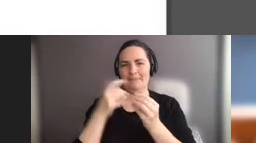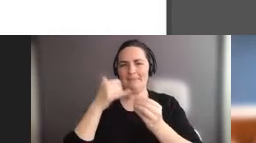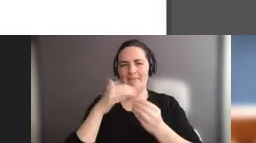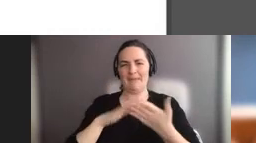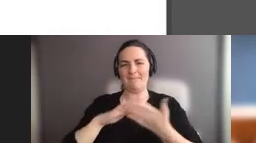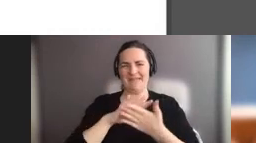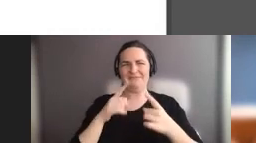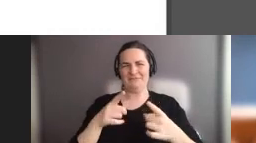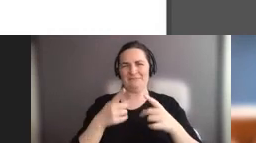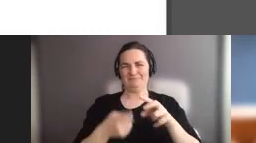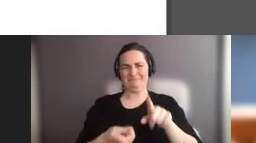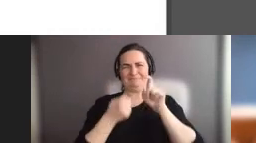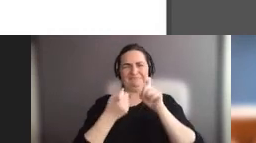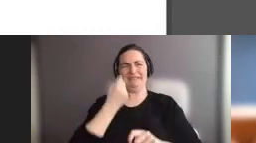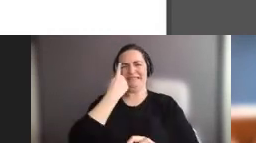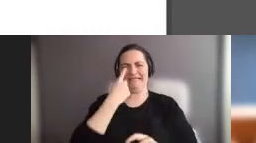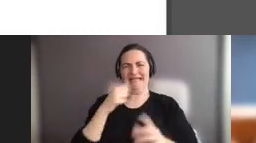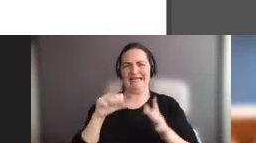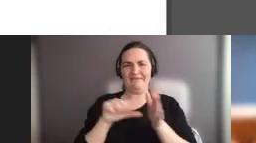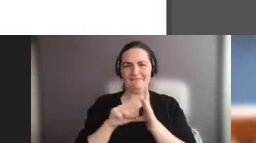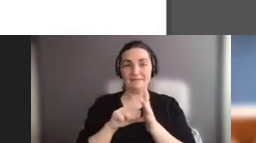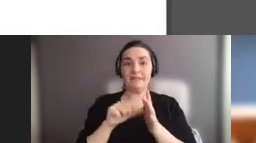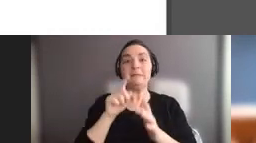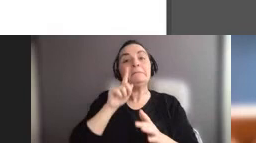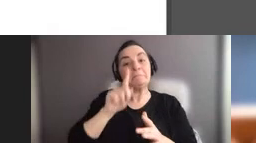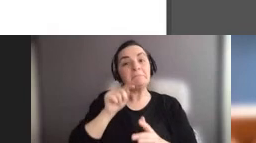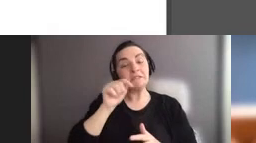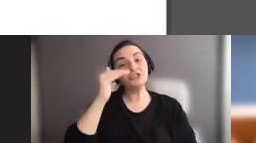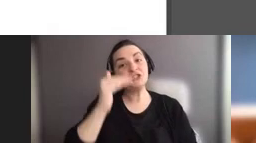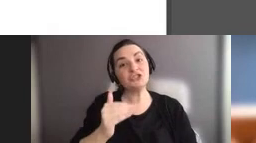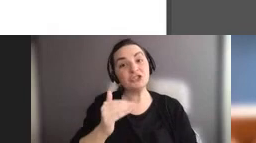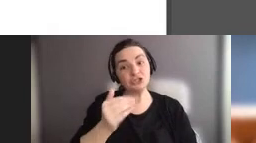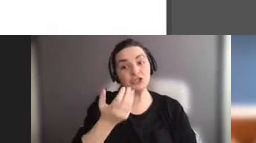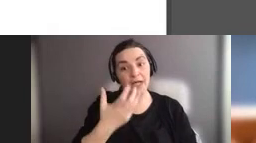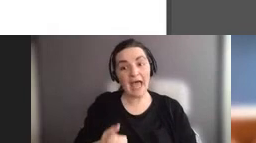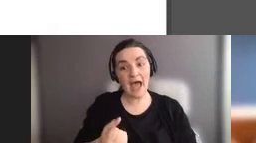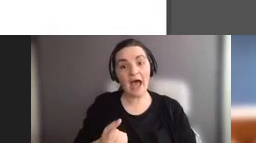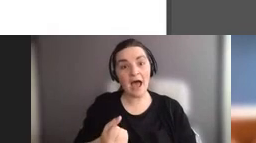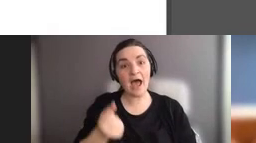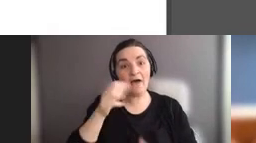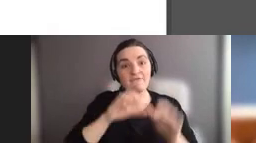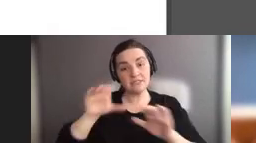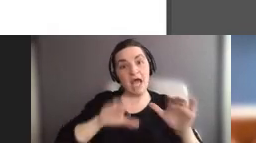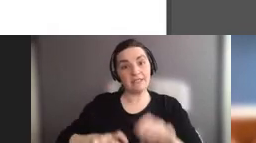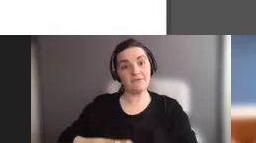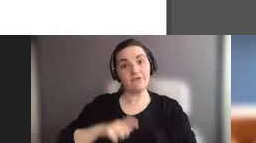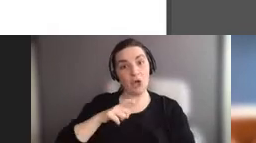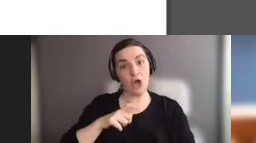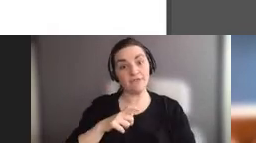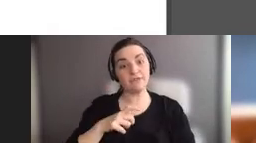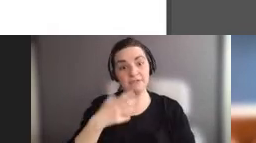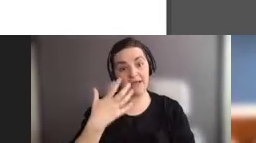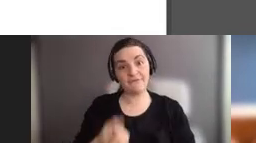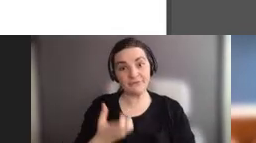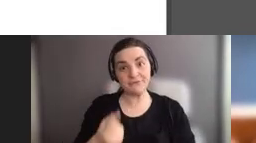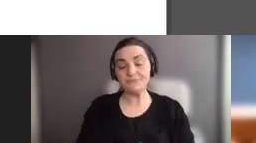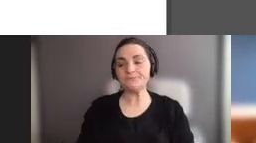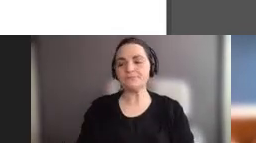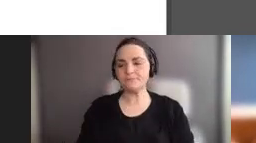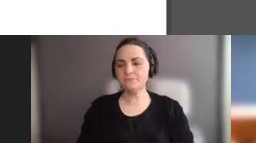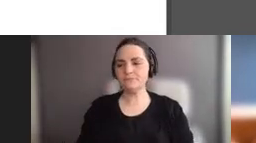difficult to understand, but actually this is a child with lots of scientific confidence. So they've written, well, okay, that